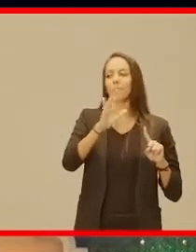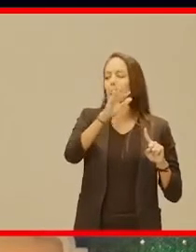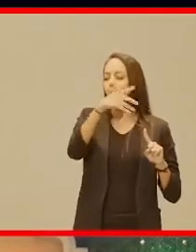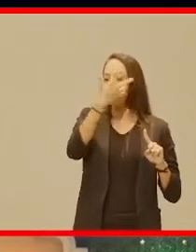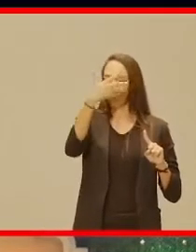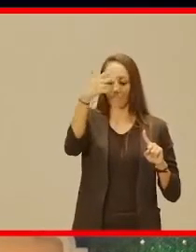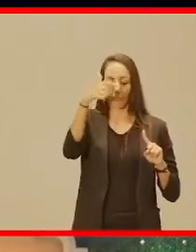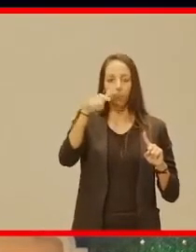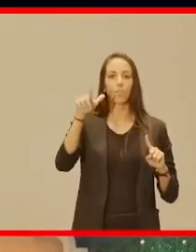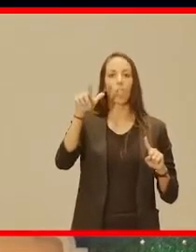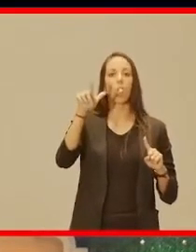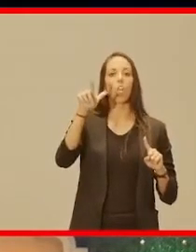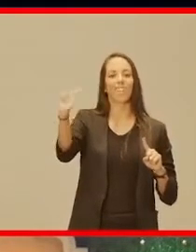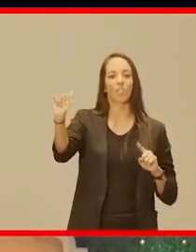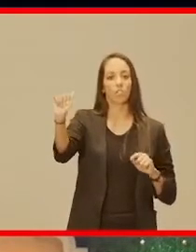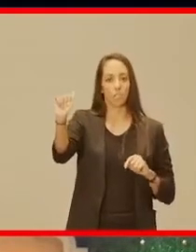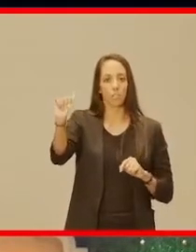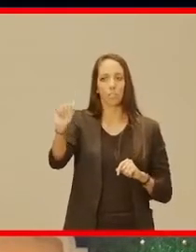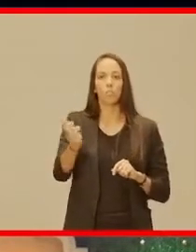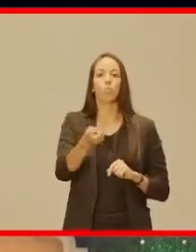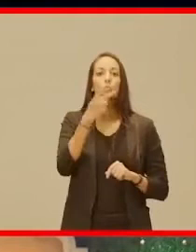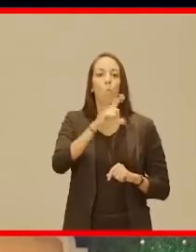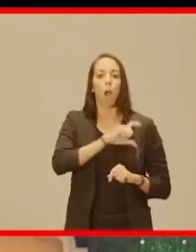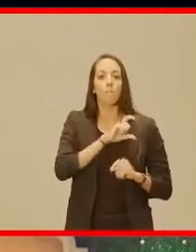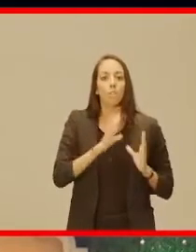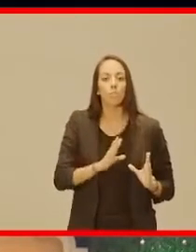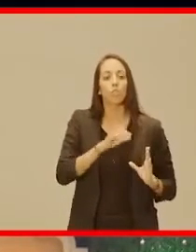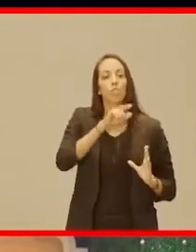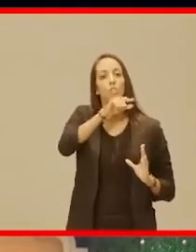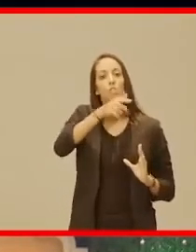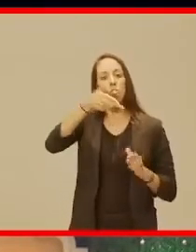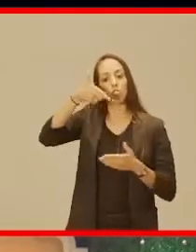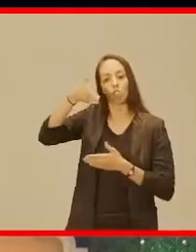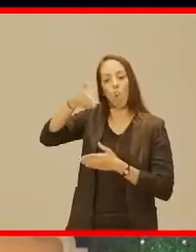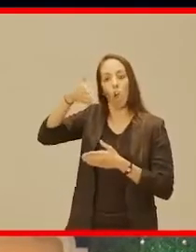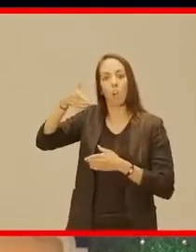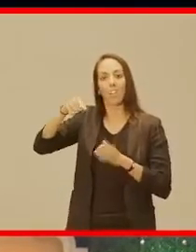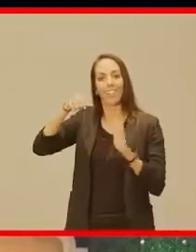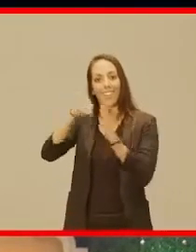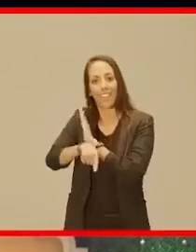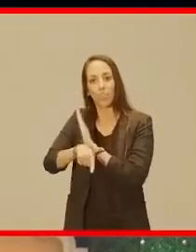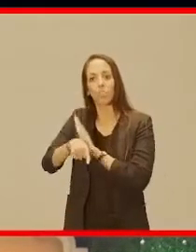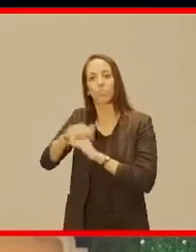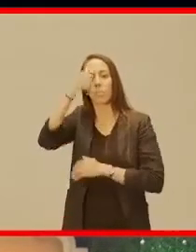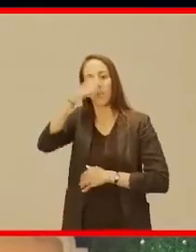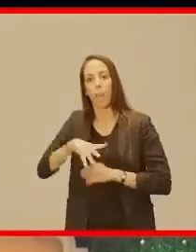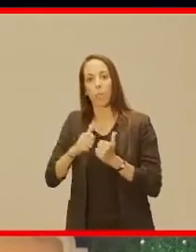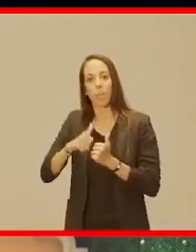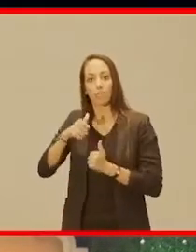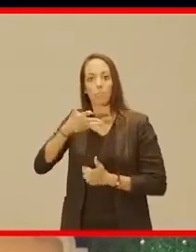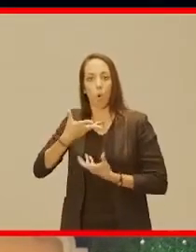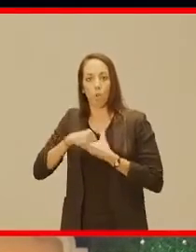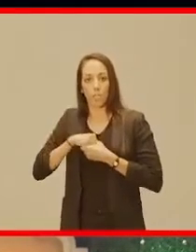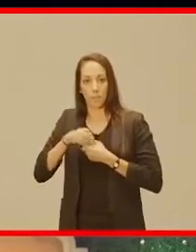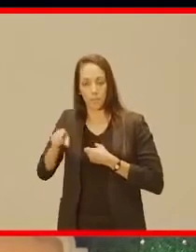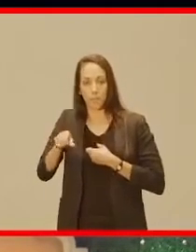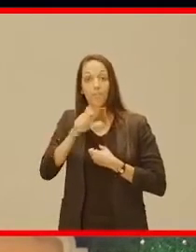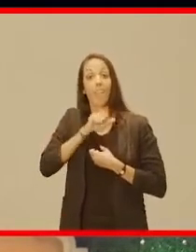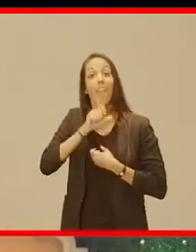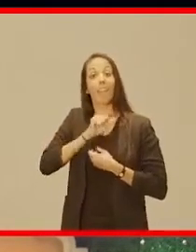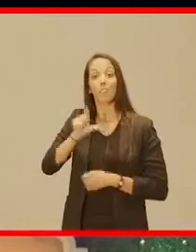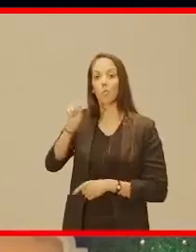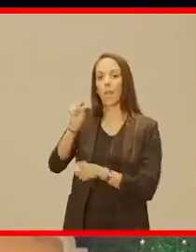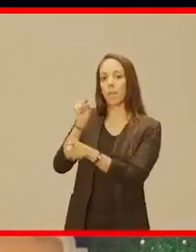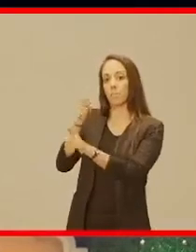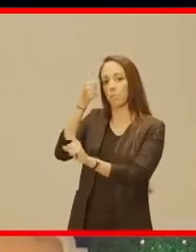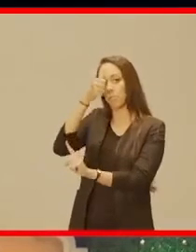in Los Angeles, where like 2 officers shot and killed a man who had autism. And he was 28 years old, but none of the officers